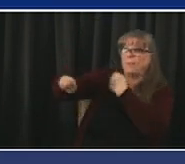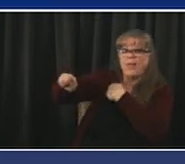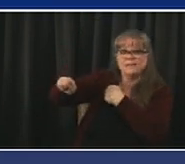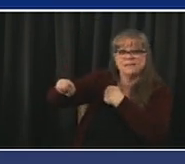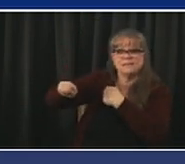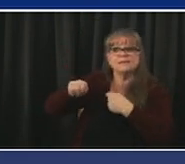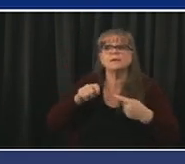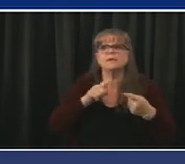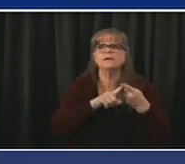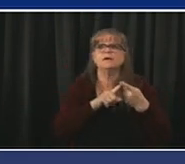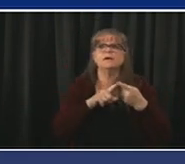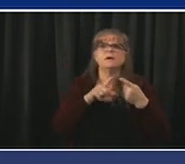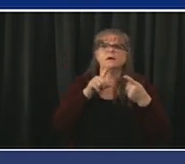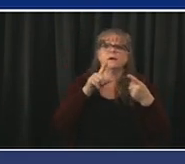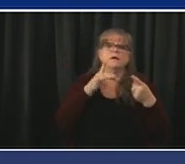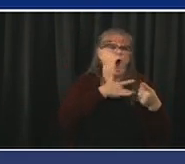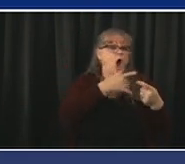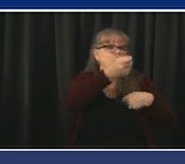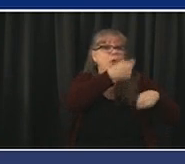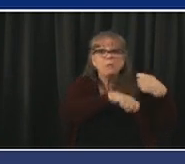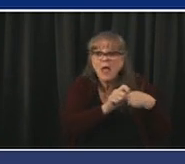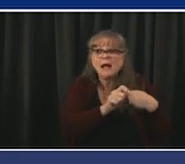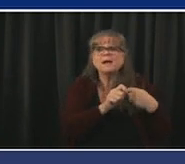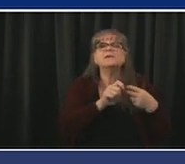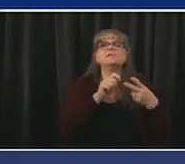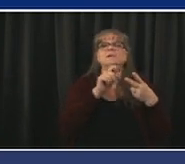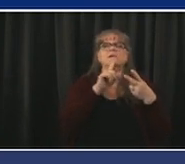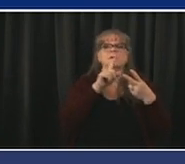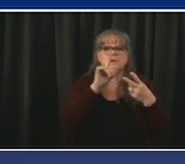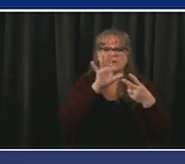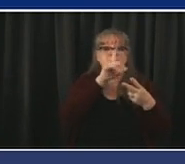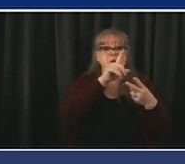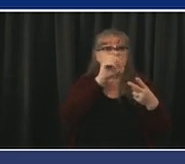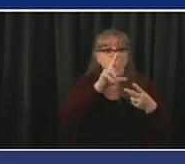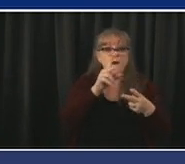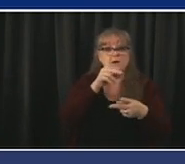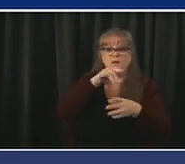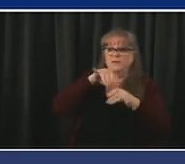are eligible in this phase. Next slide.